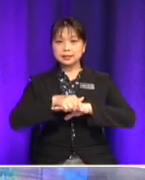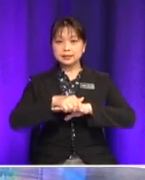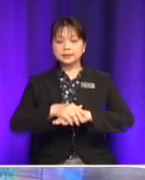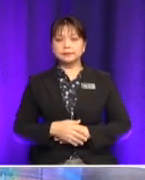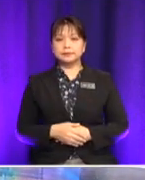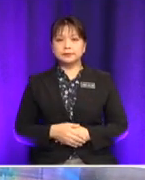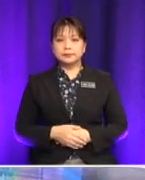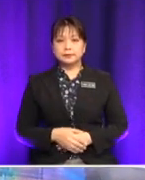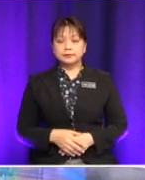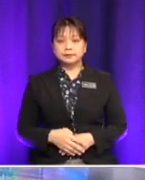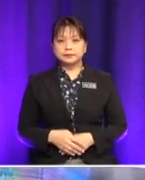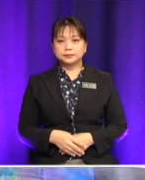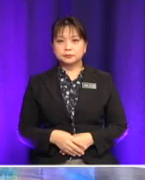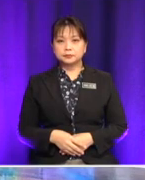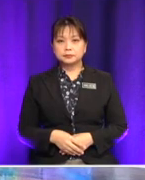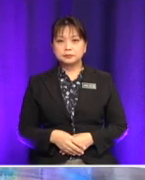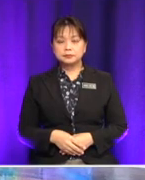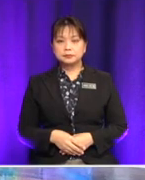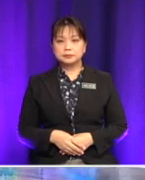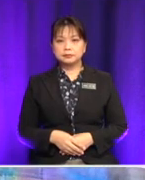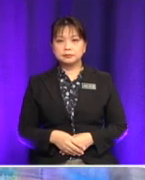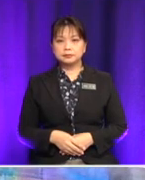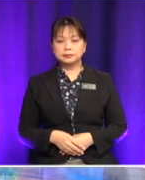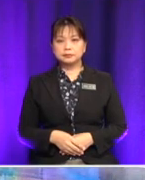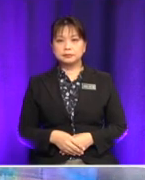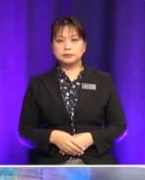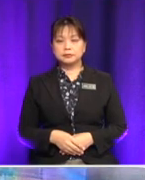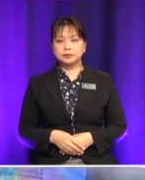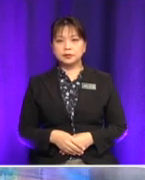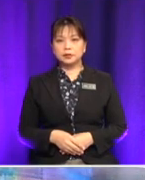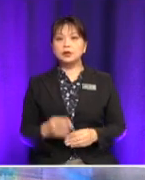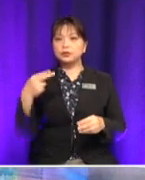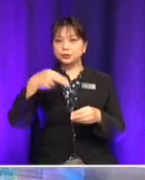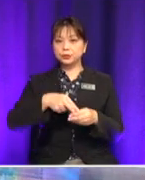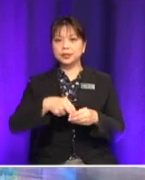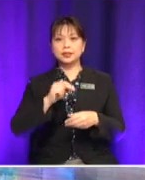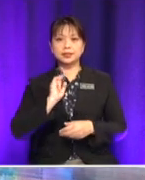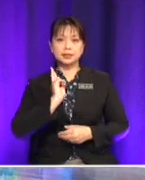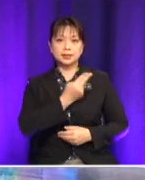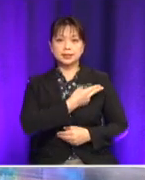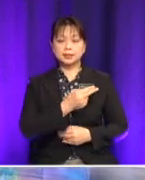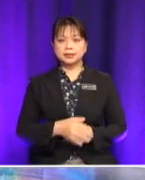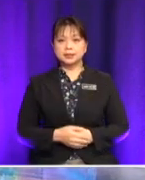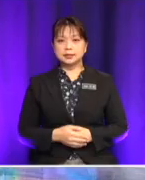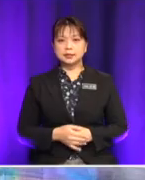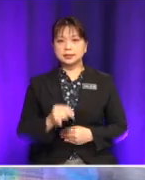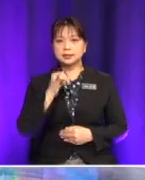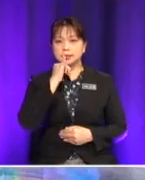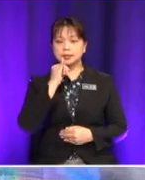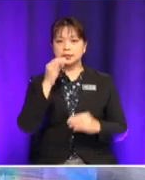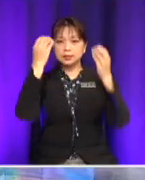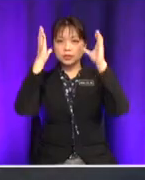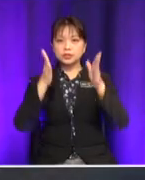focus is listening skill. And joining us in the studio, aside from our lovely guest, Madam Farah, is